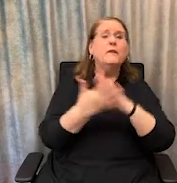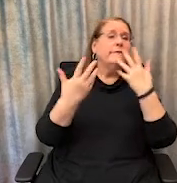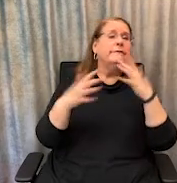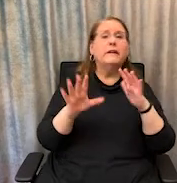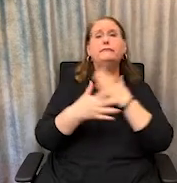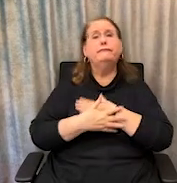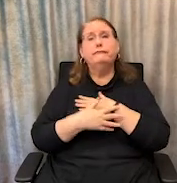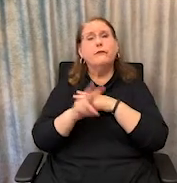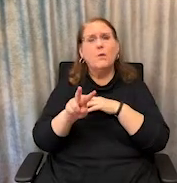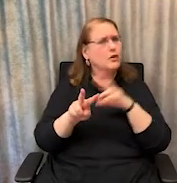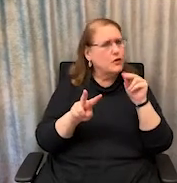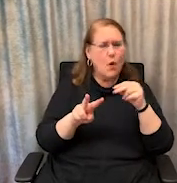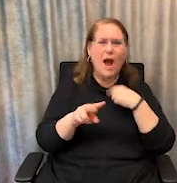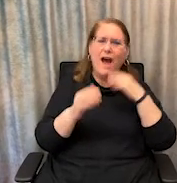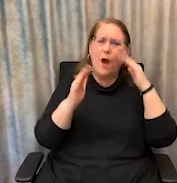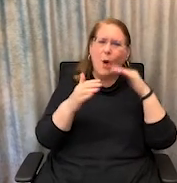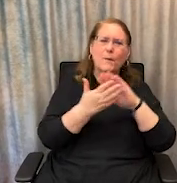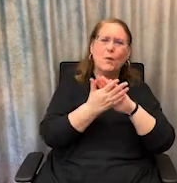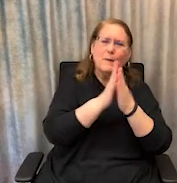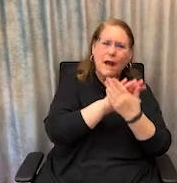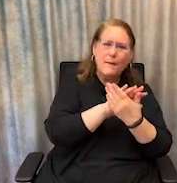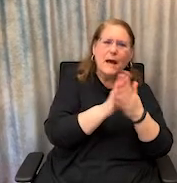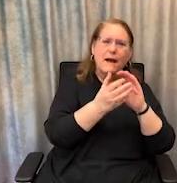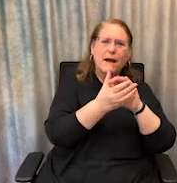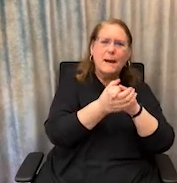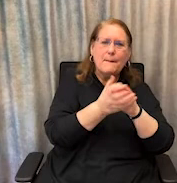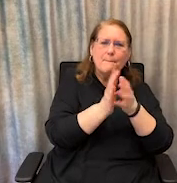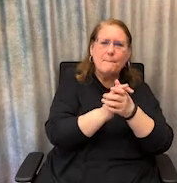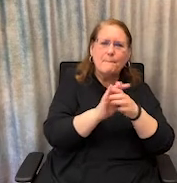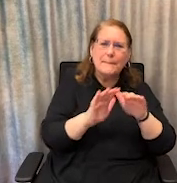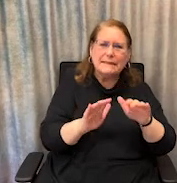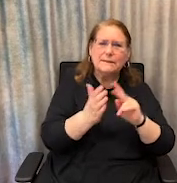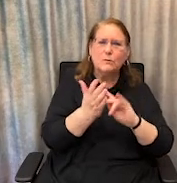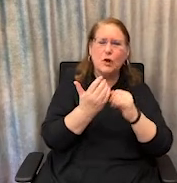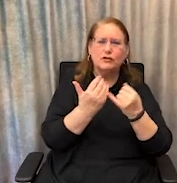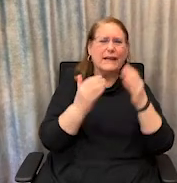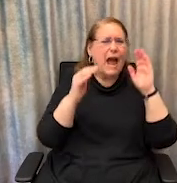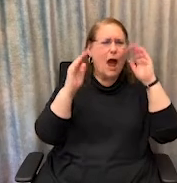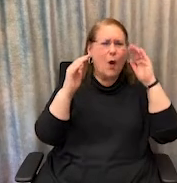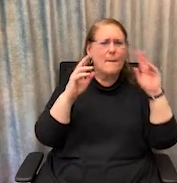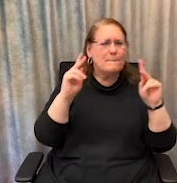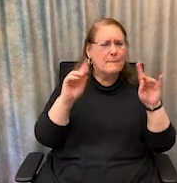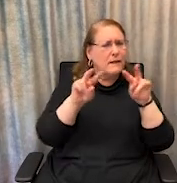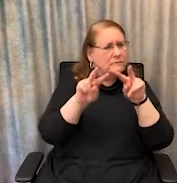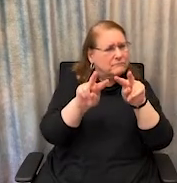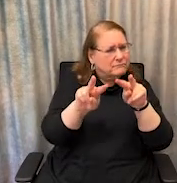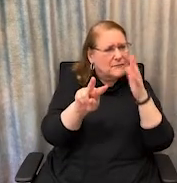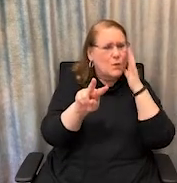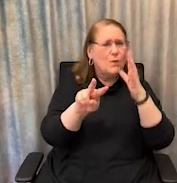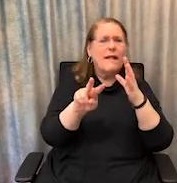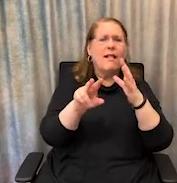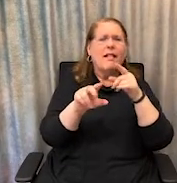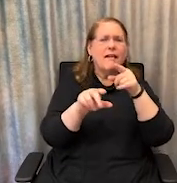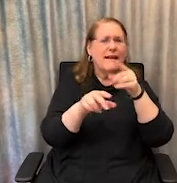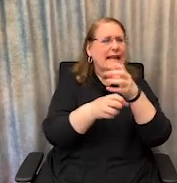picture. I hope it will be a peace project. And I hope that the film will get the attention it deserves, because I always say cinema